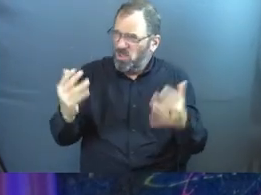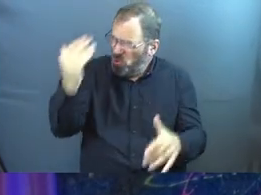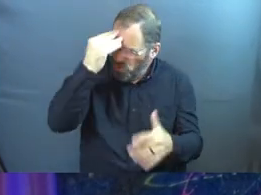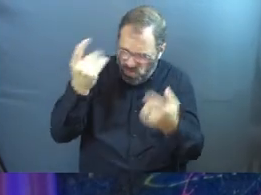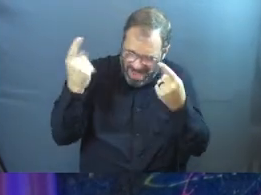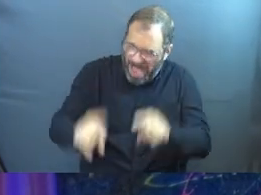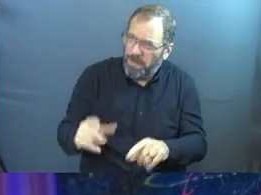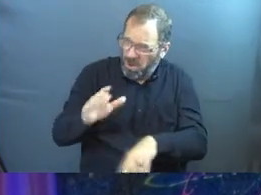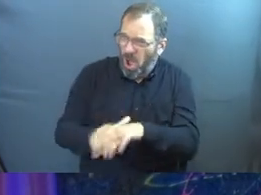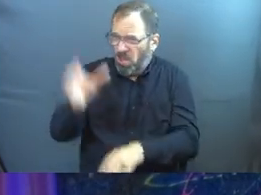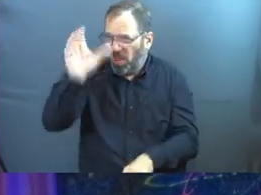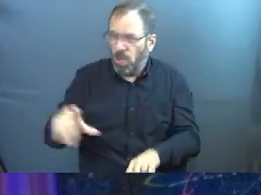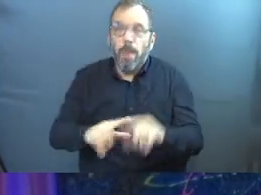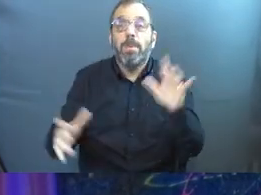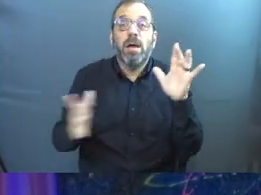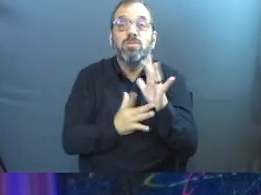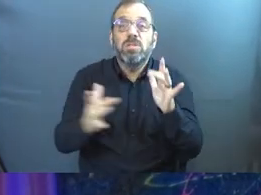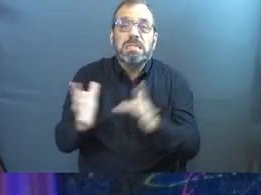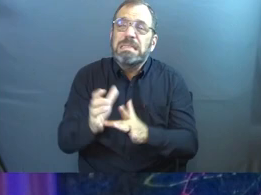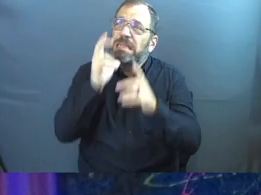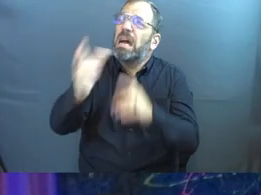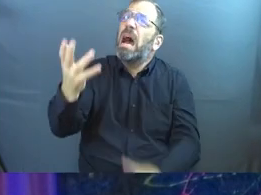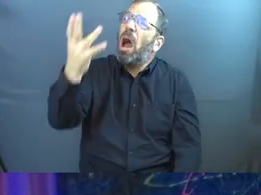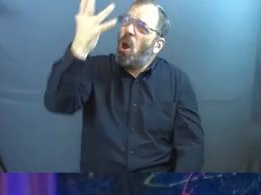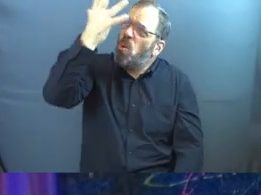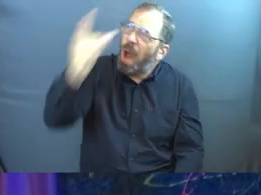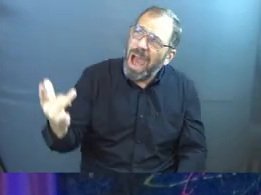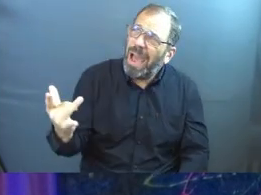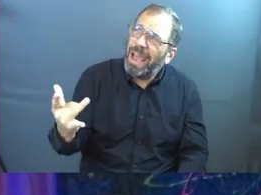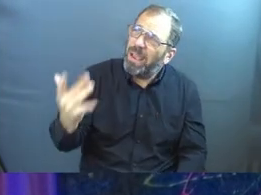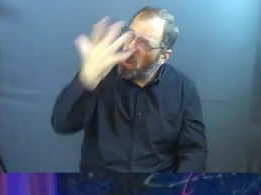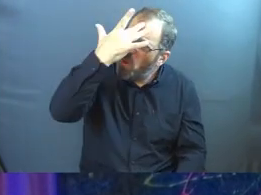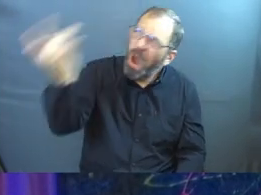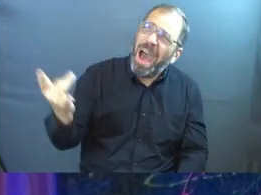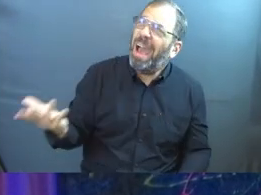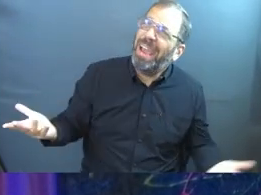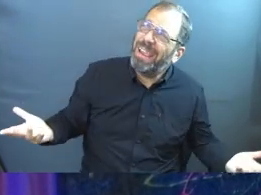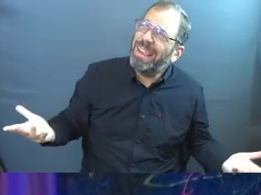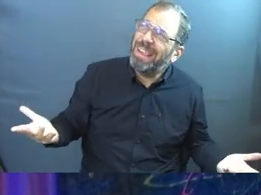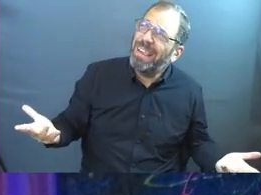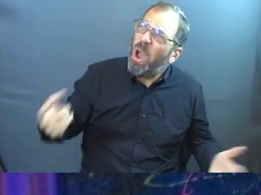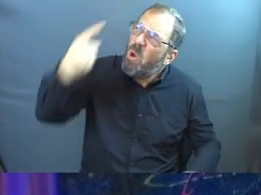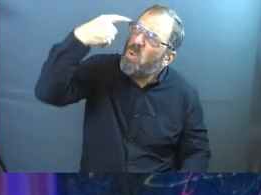this. But he's still screaming out, why?